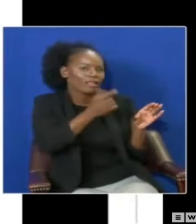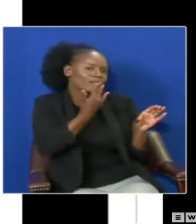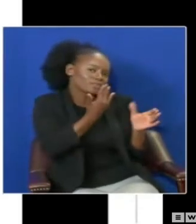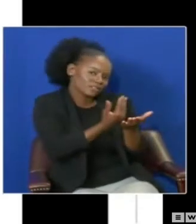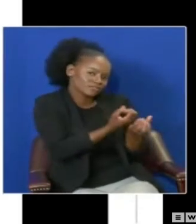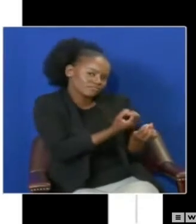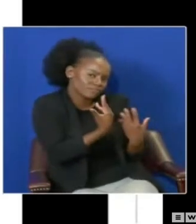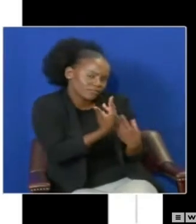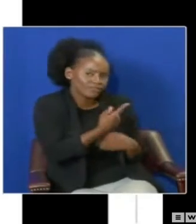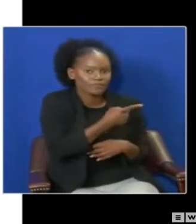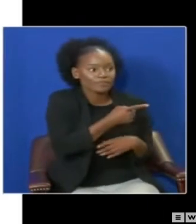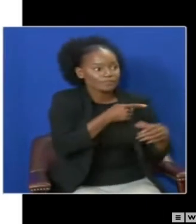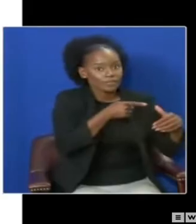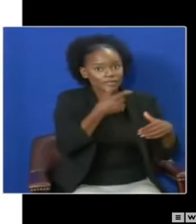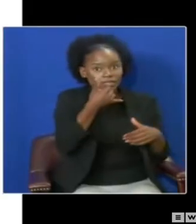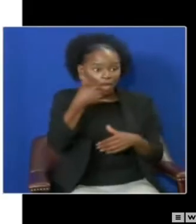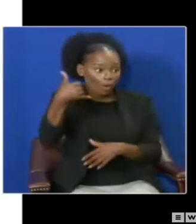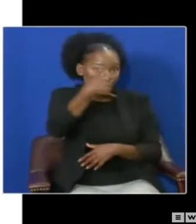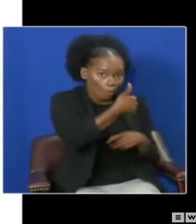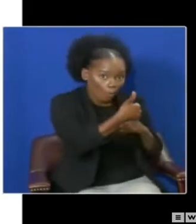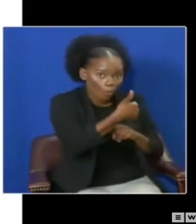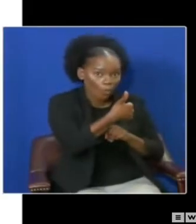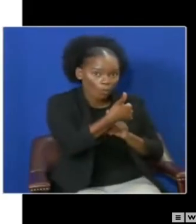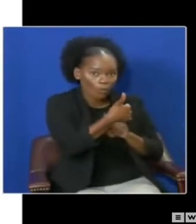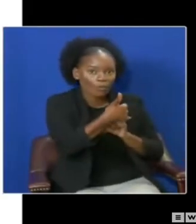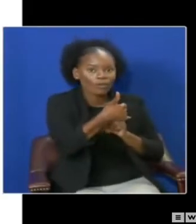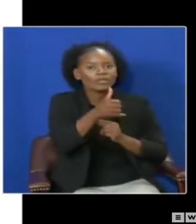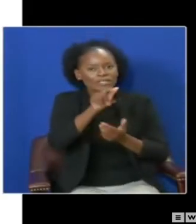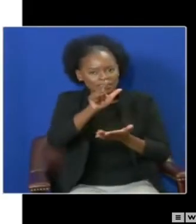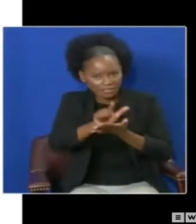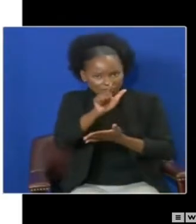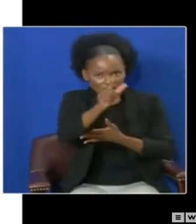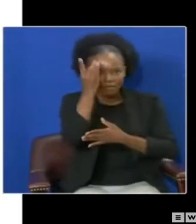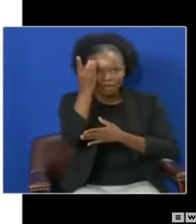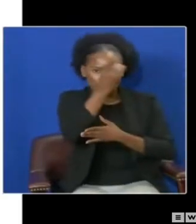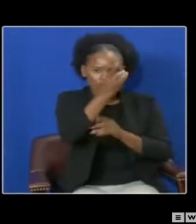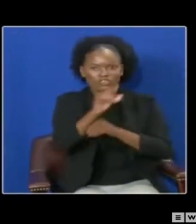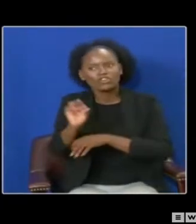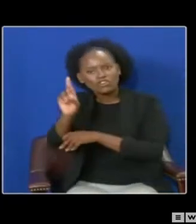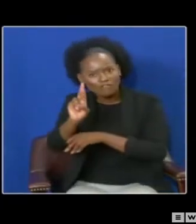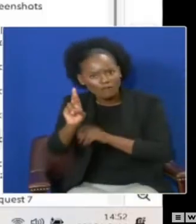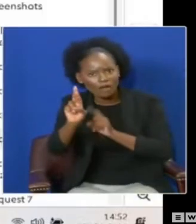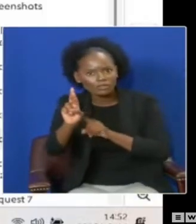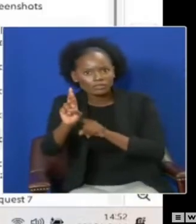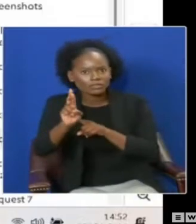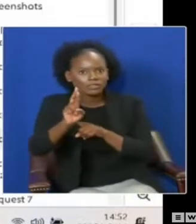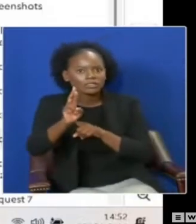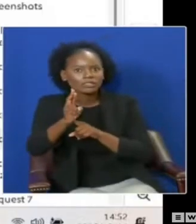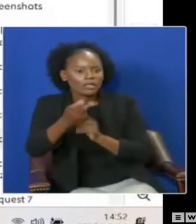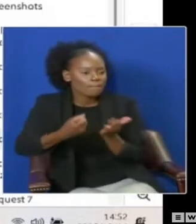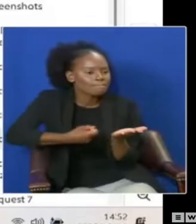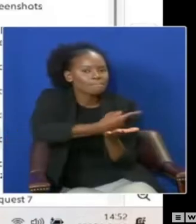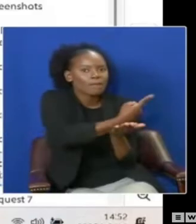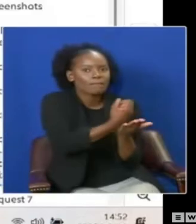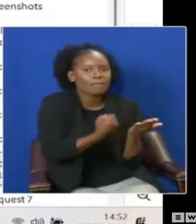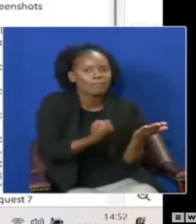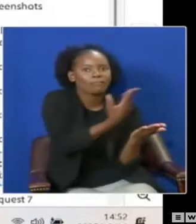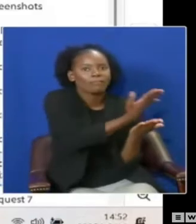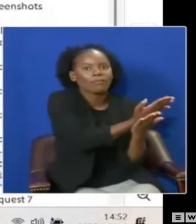Followed by a phone call. On 17 March, Mr. Rafadi sends account details for his business.